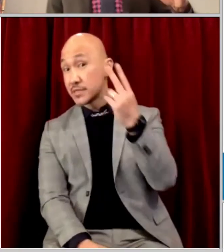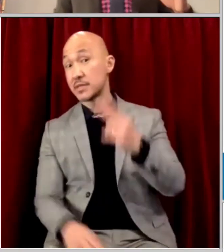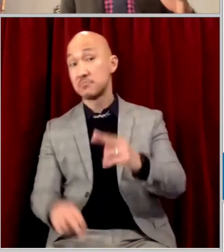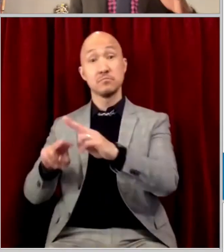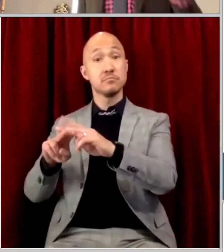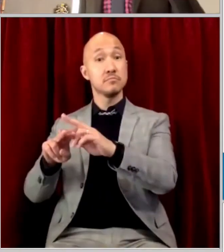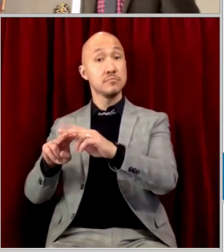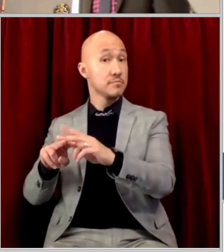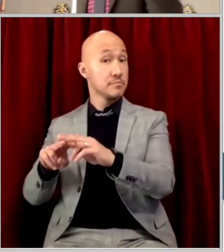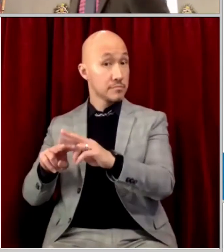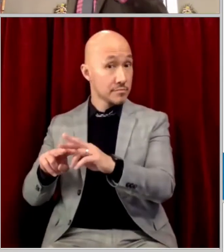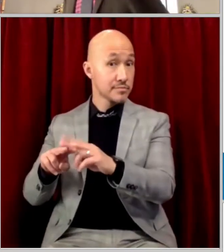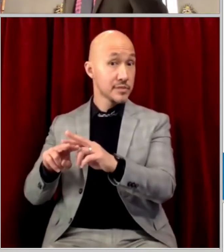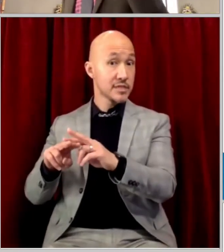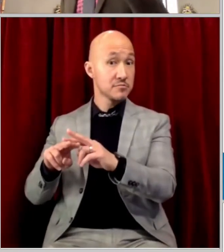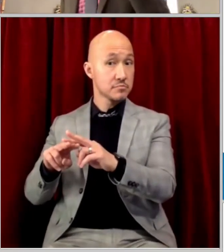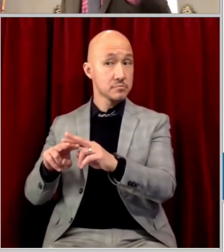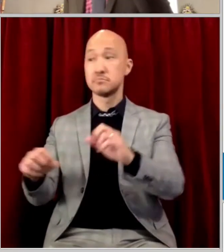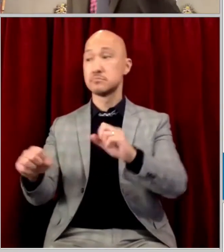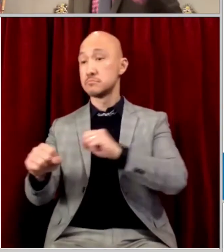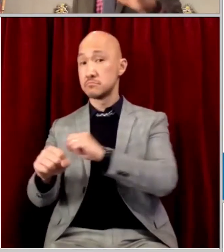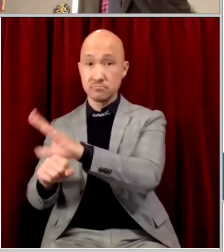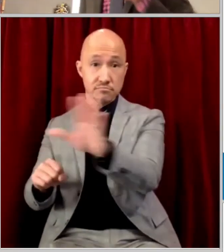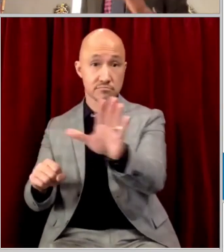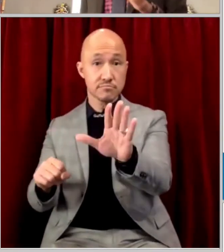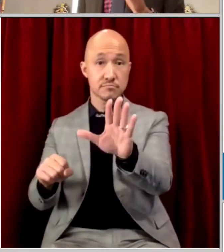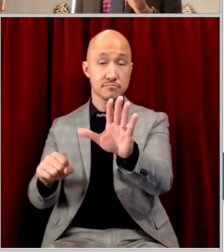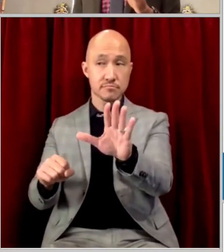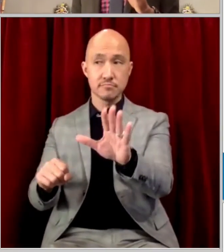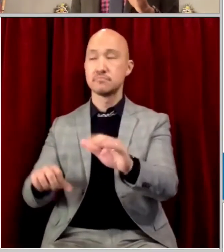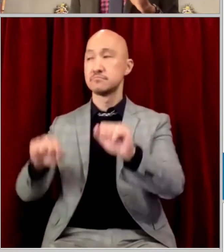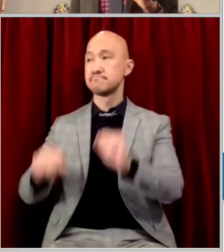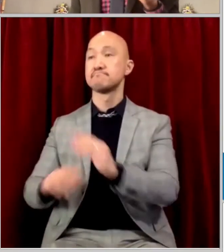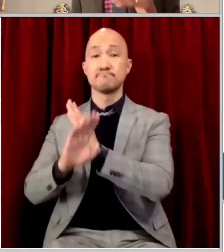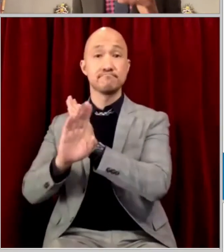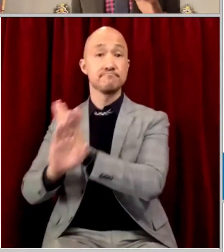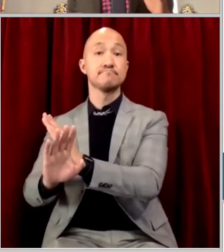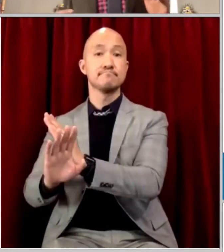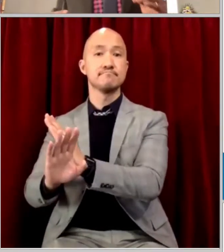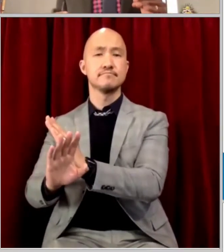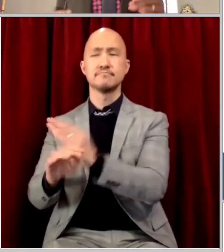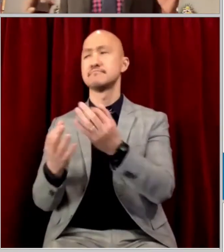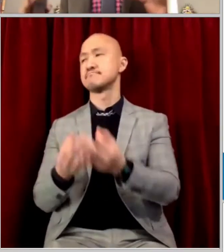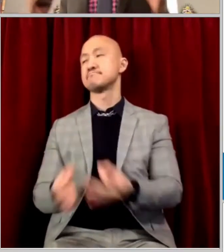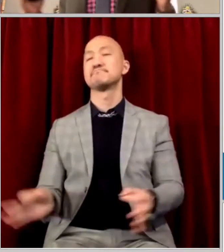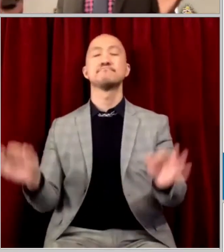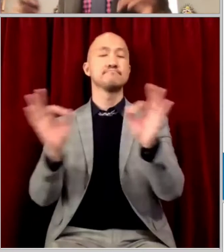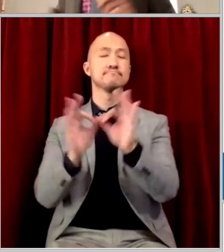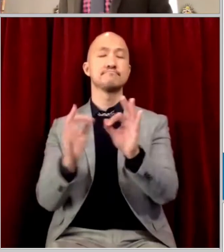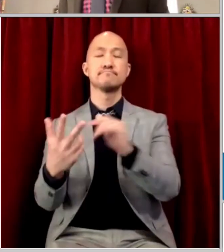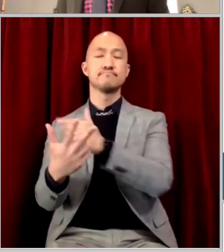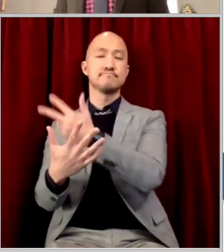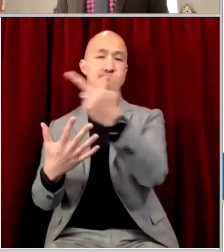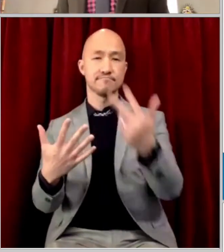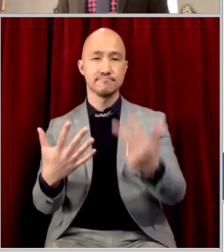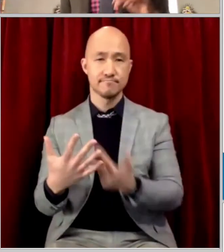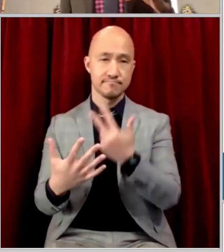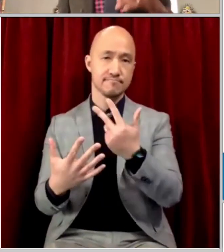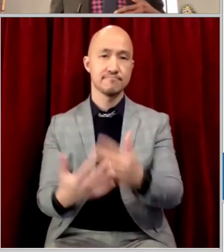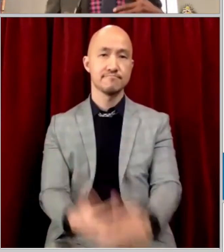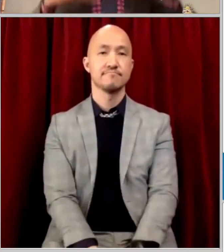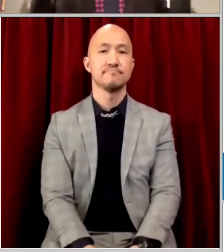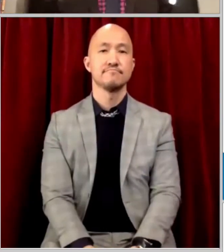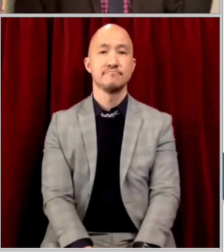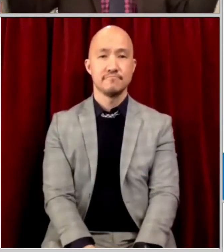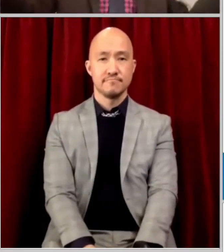be a preservative. And as I do that good work of God, it also helps me to feel valuable in God's eyes. Because